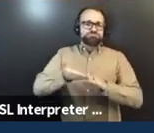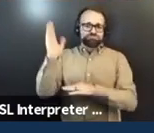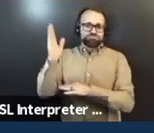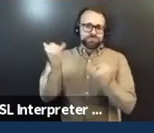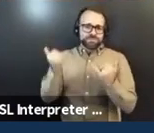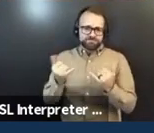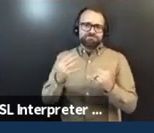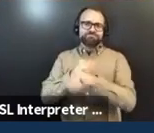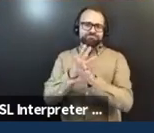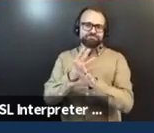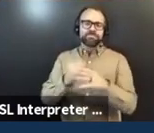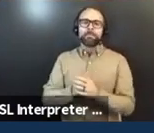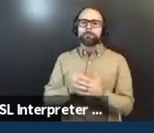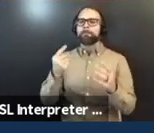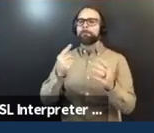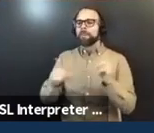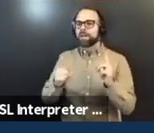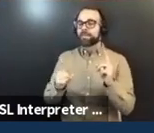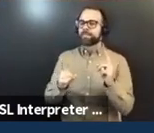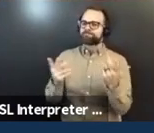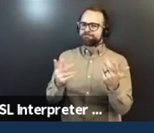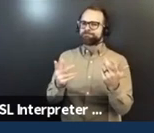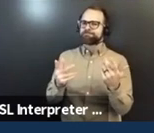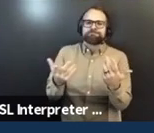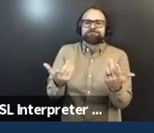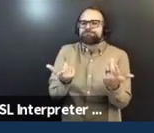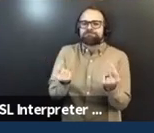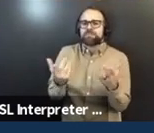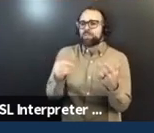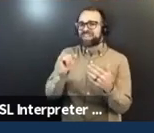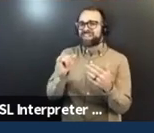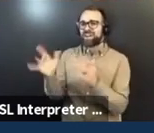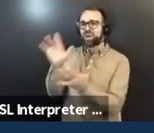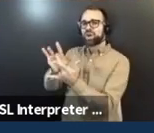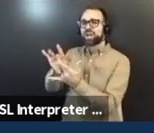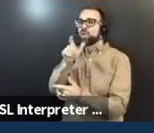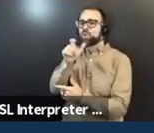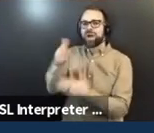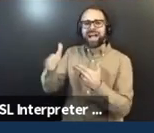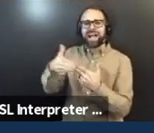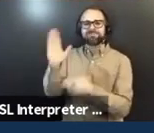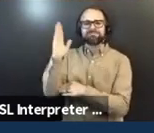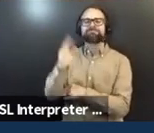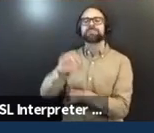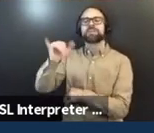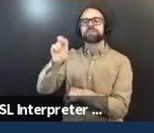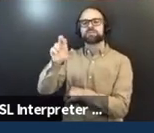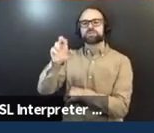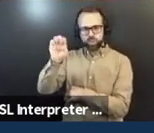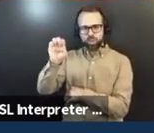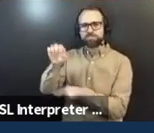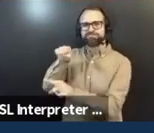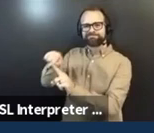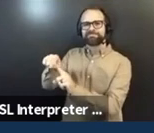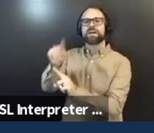workshop today, but the main point of contact after this event will probably be my colleague, Jerome Joseph. He's the main point of contact for Innovation Guelph on behalf